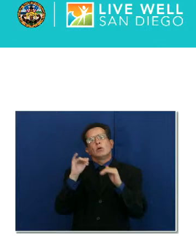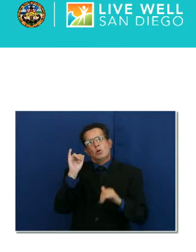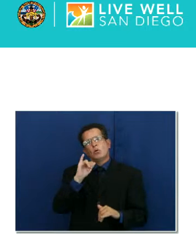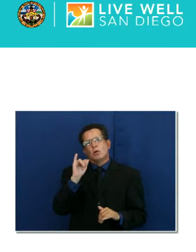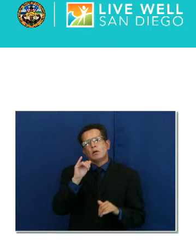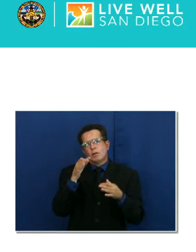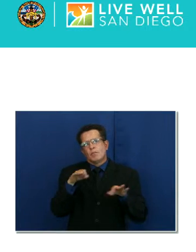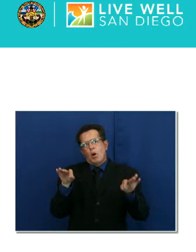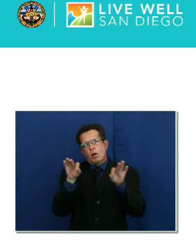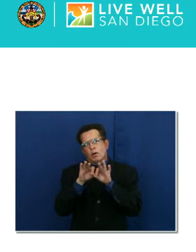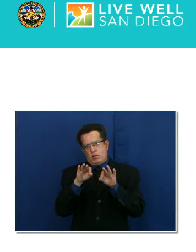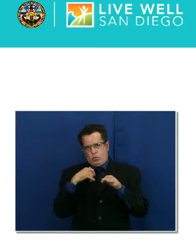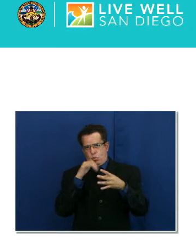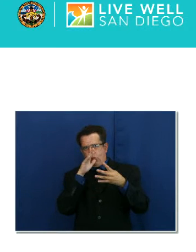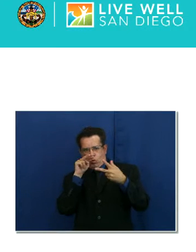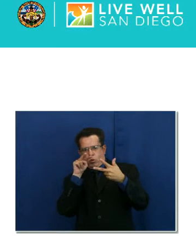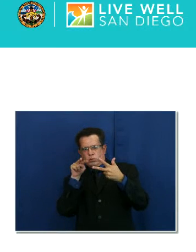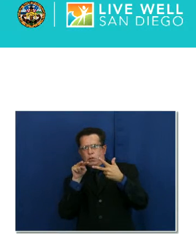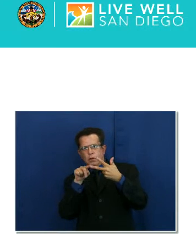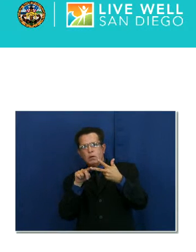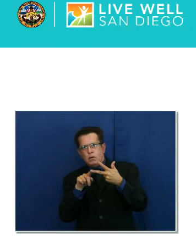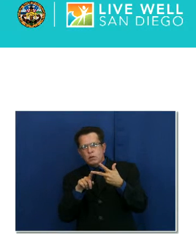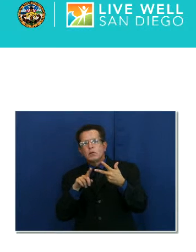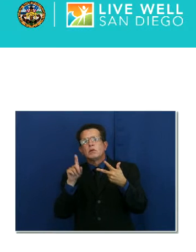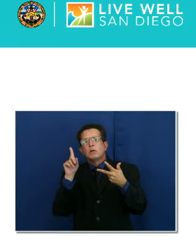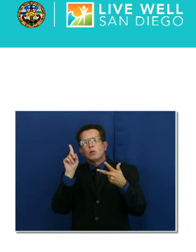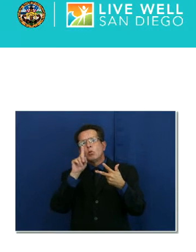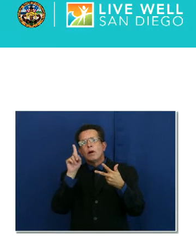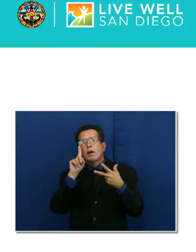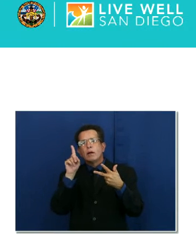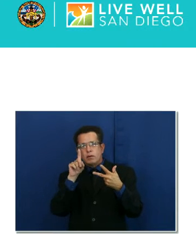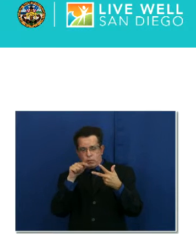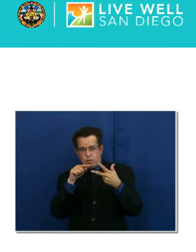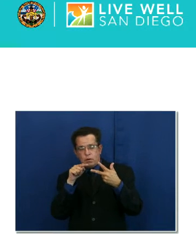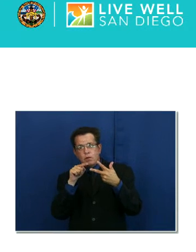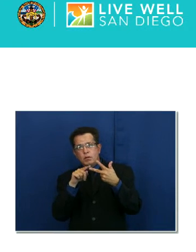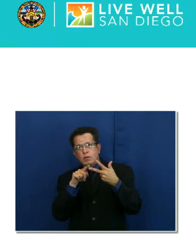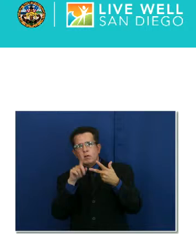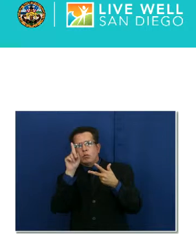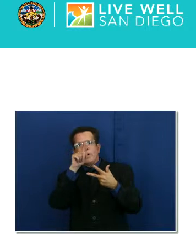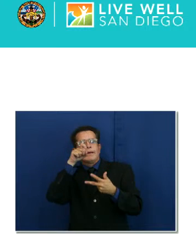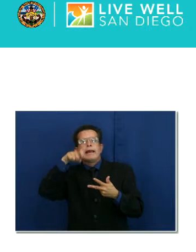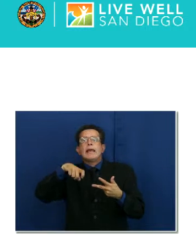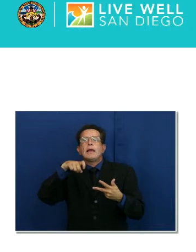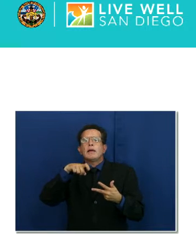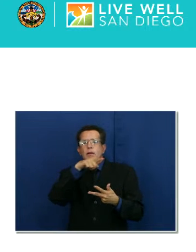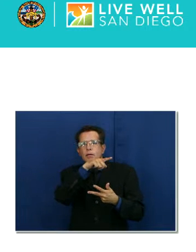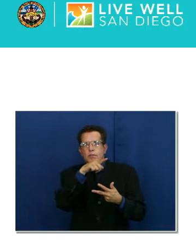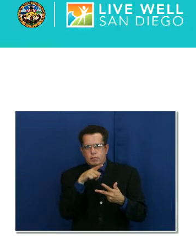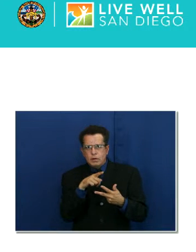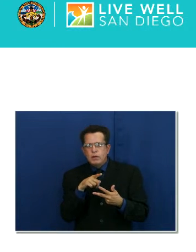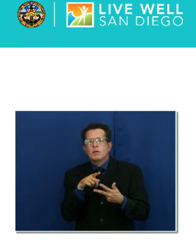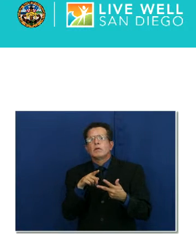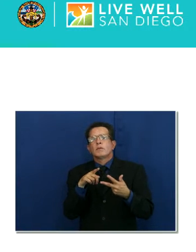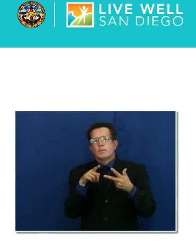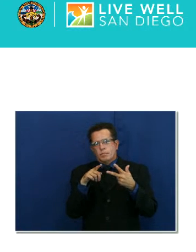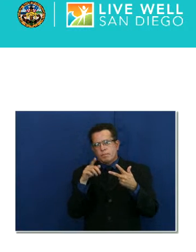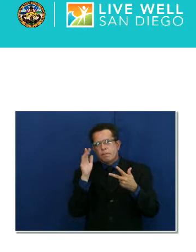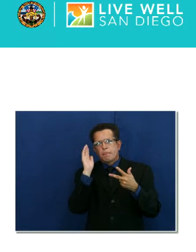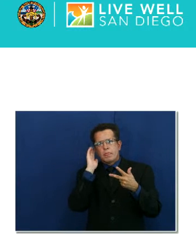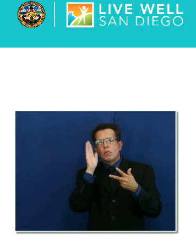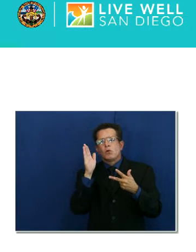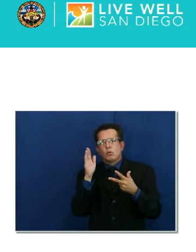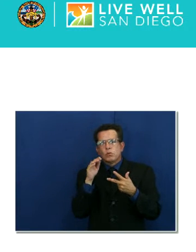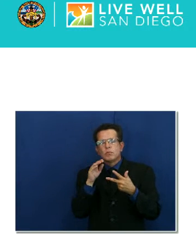this metric will be utilized to assess advancing to a less restrictive tier. It will